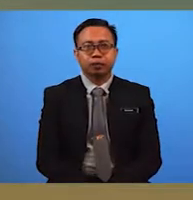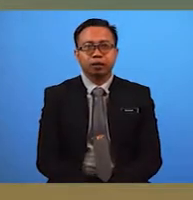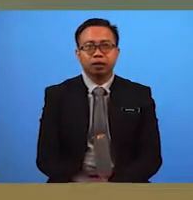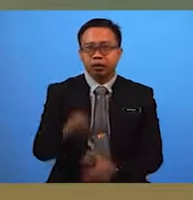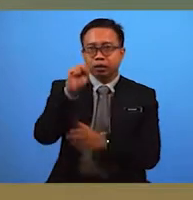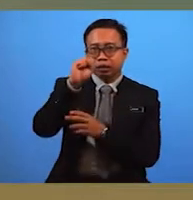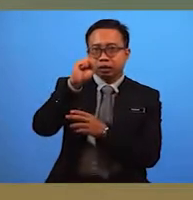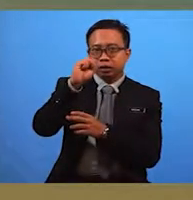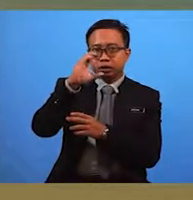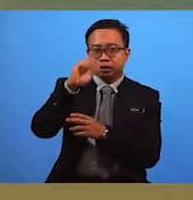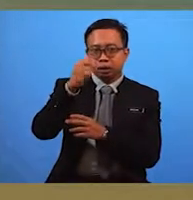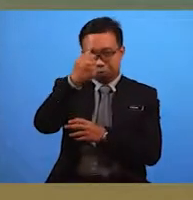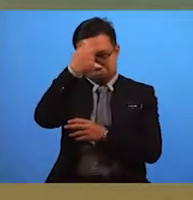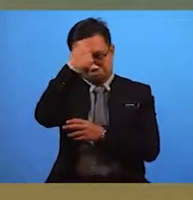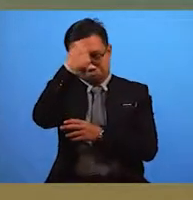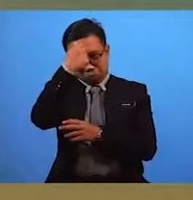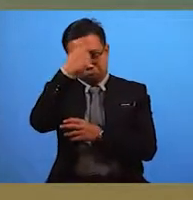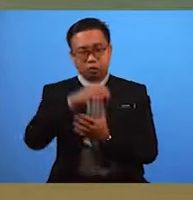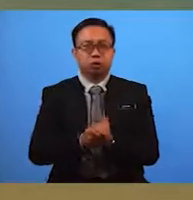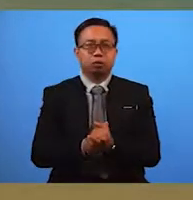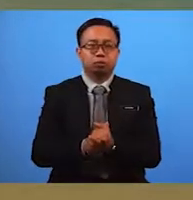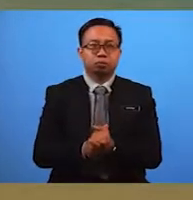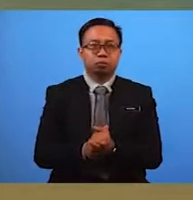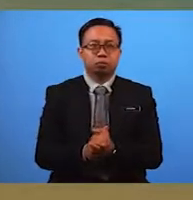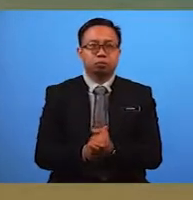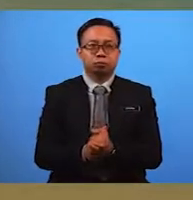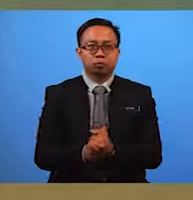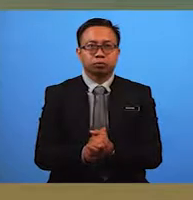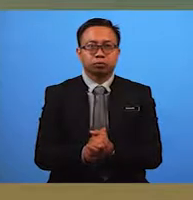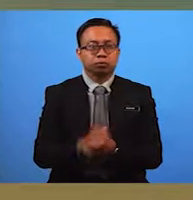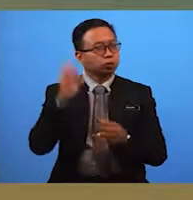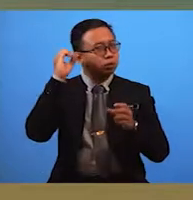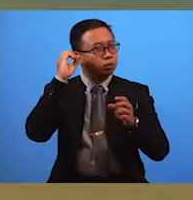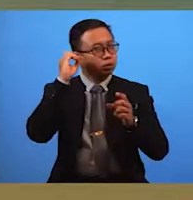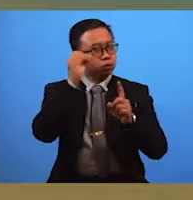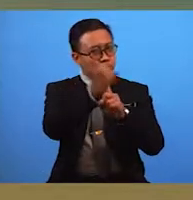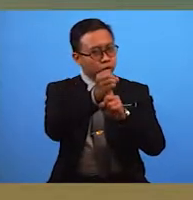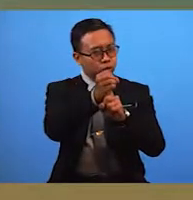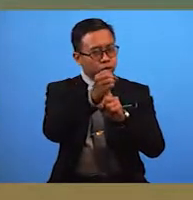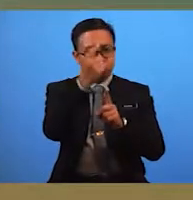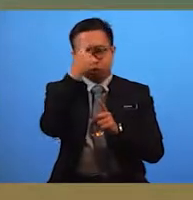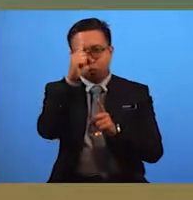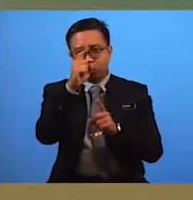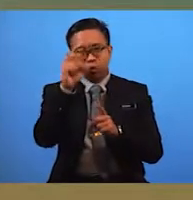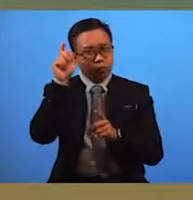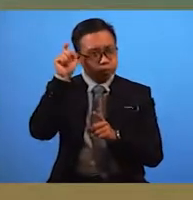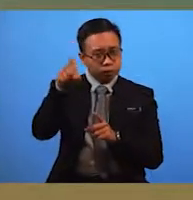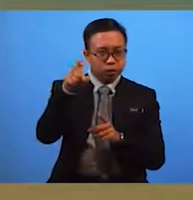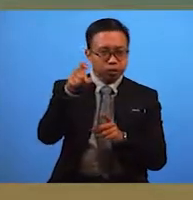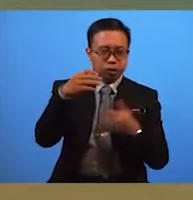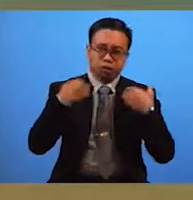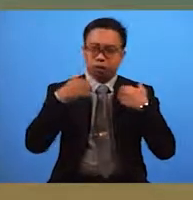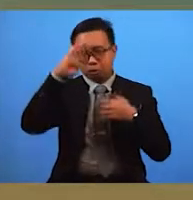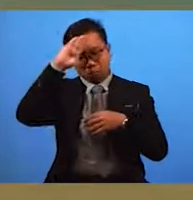Scan body temperature at all entrances. Purpose? To ensure people who have fever do